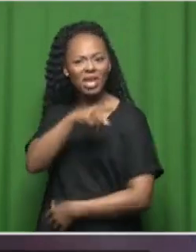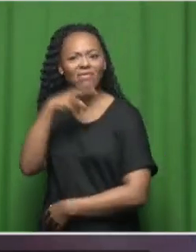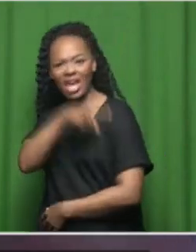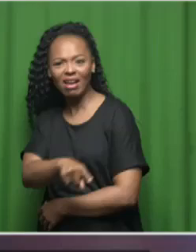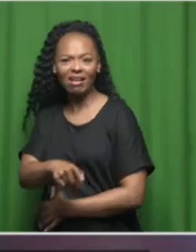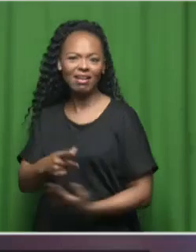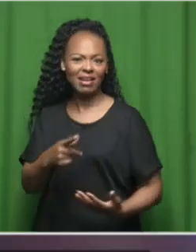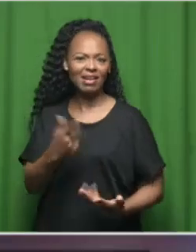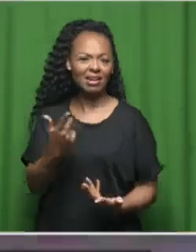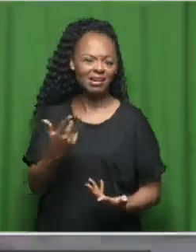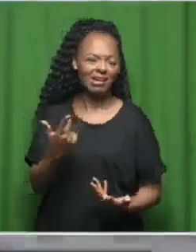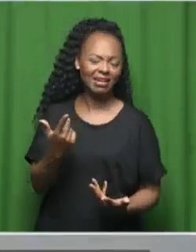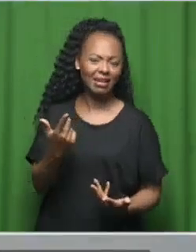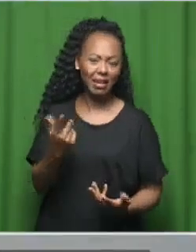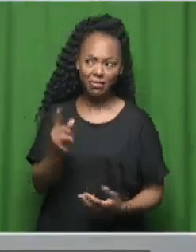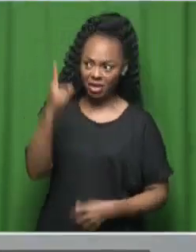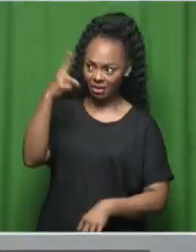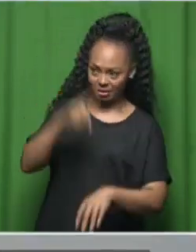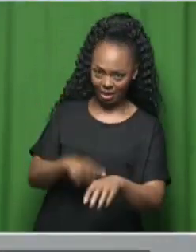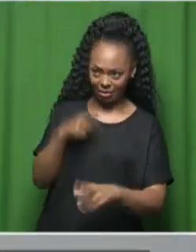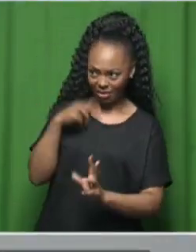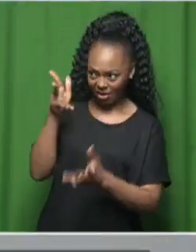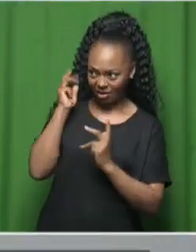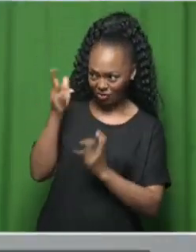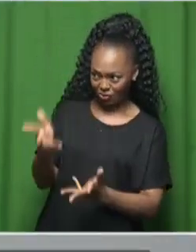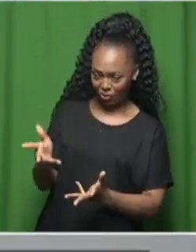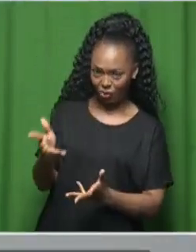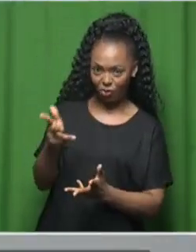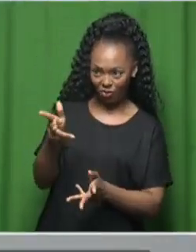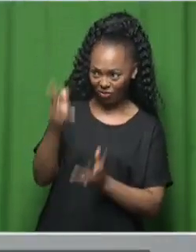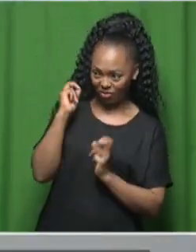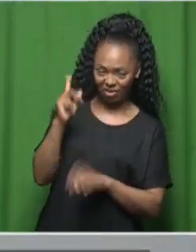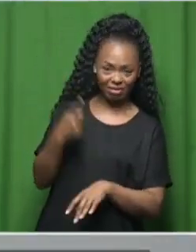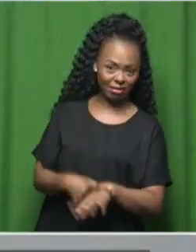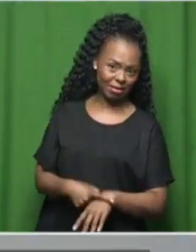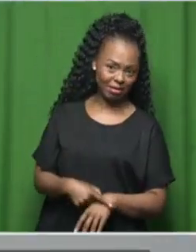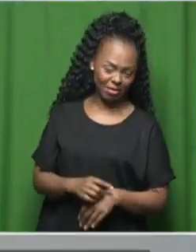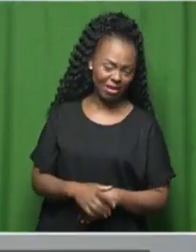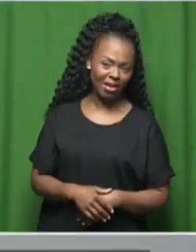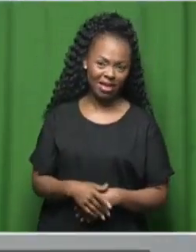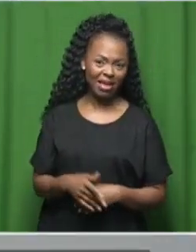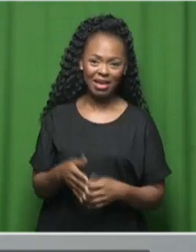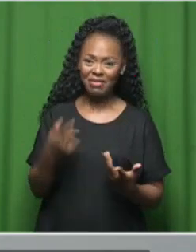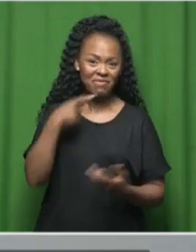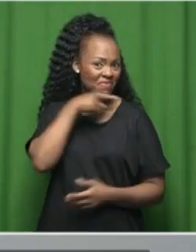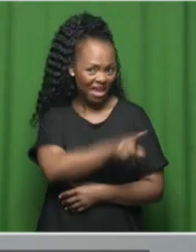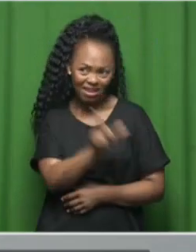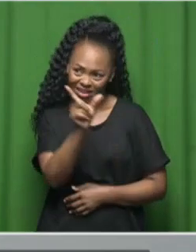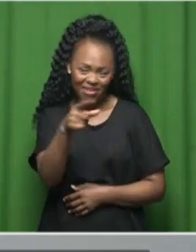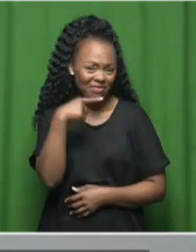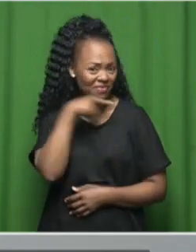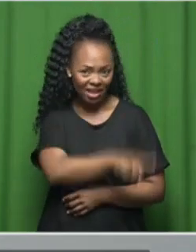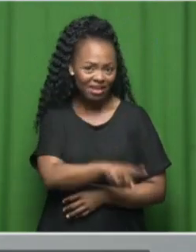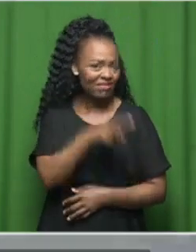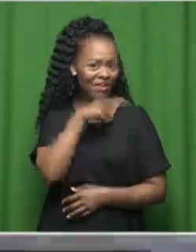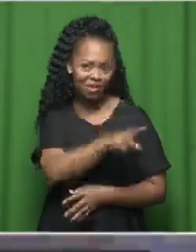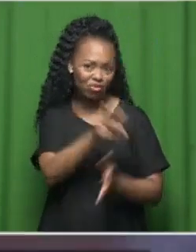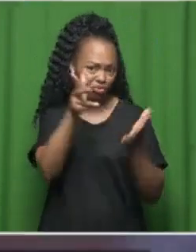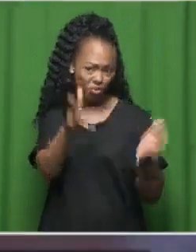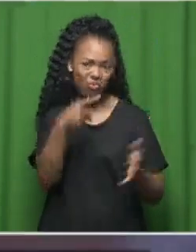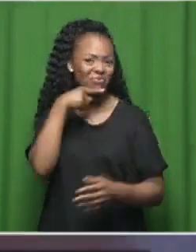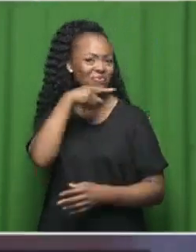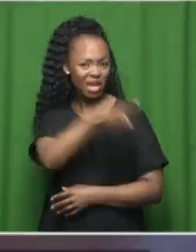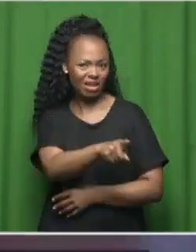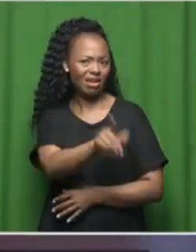that's a first. I've never heard of that. And there's actually a definition for that, yeah. No, fake. So it's grading. basically, yeah, so